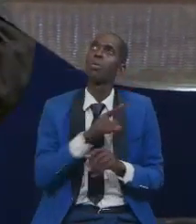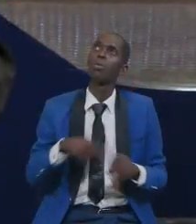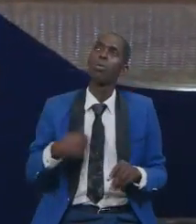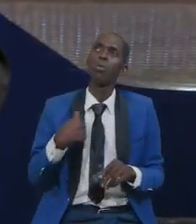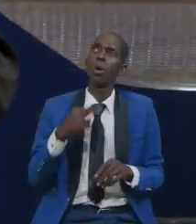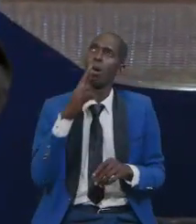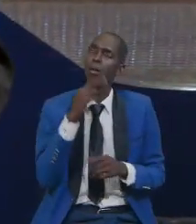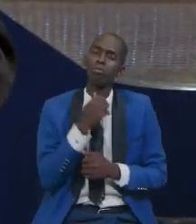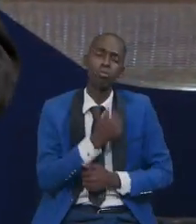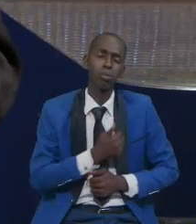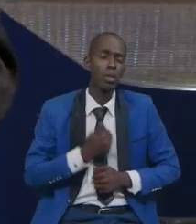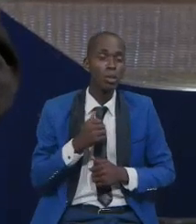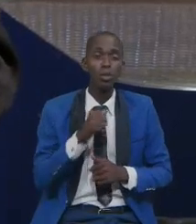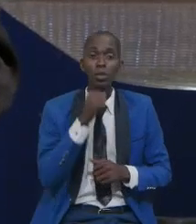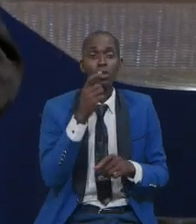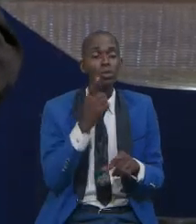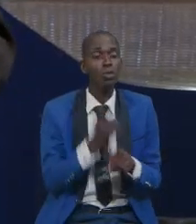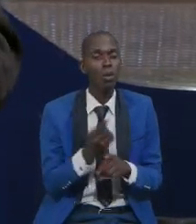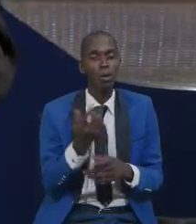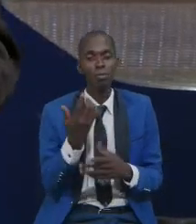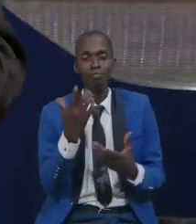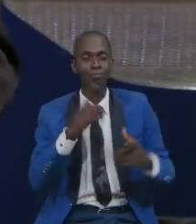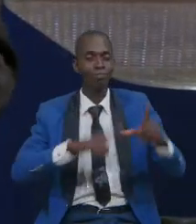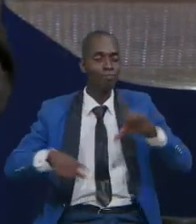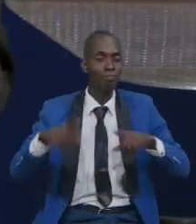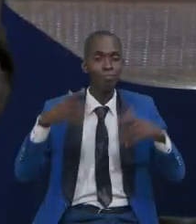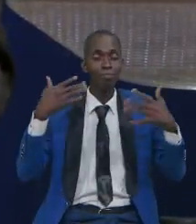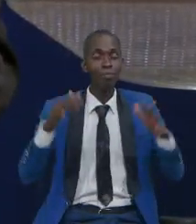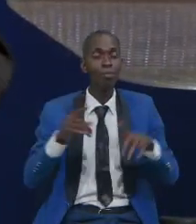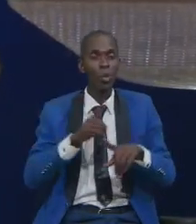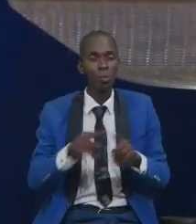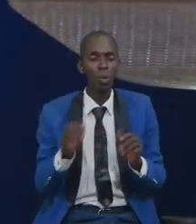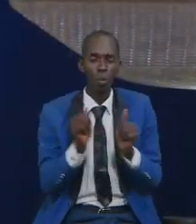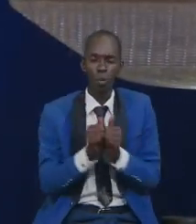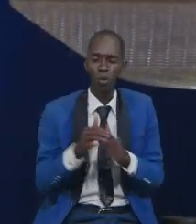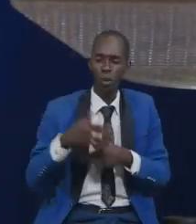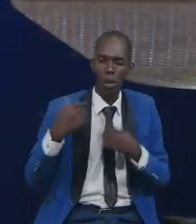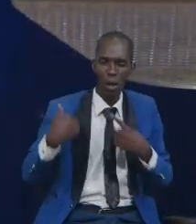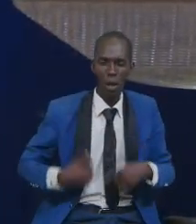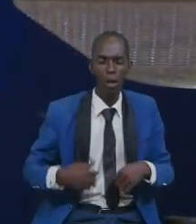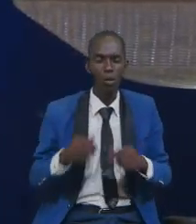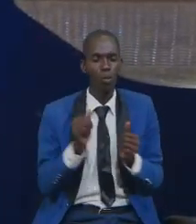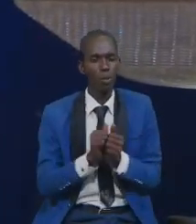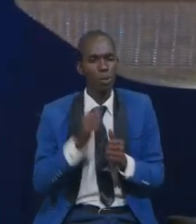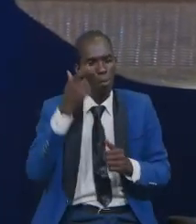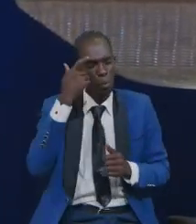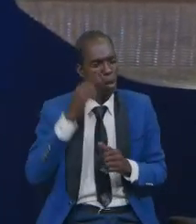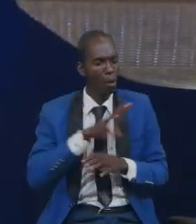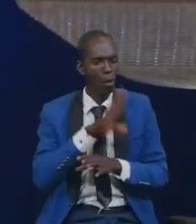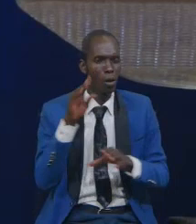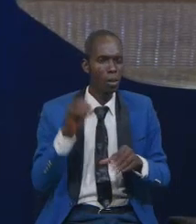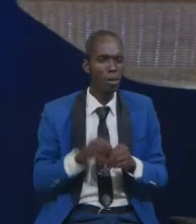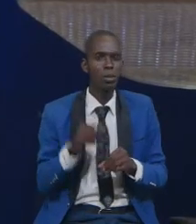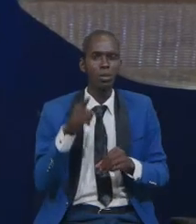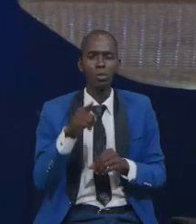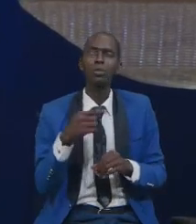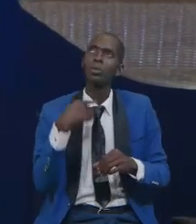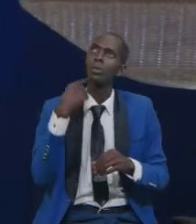sincerely say that with the intention, with the decision, we will not go in the way